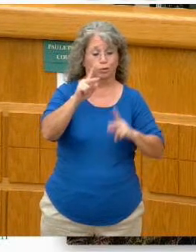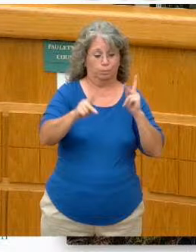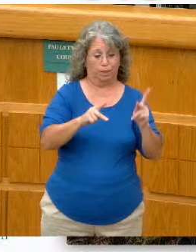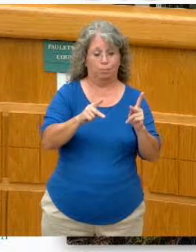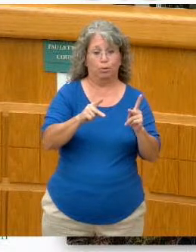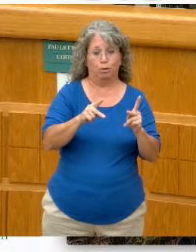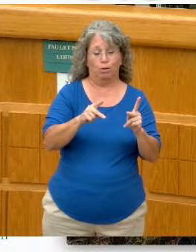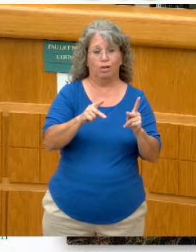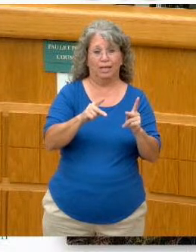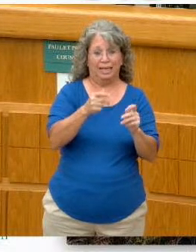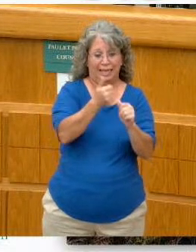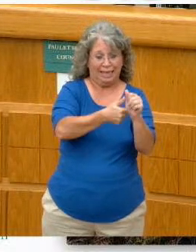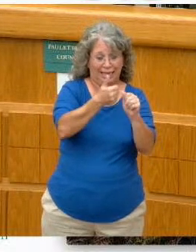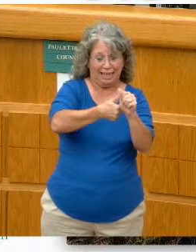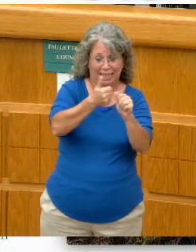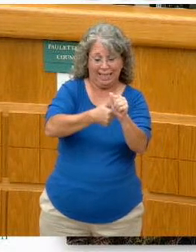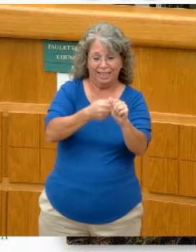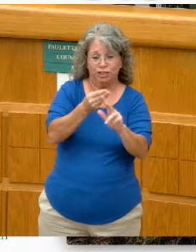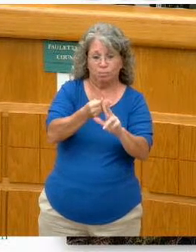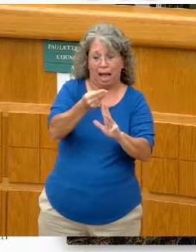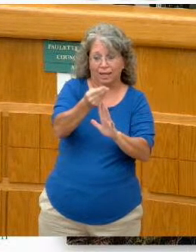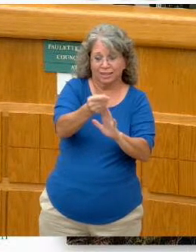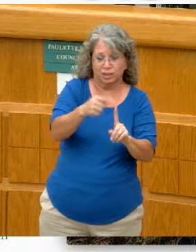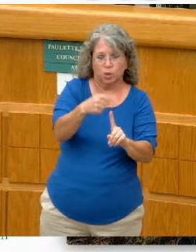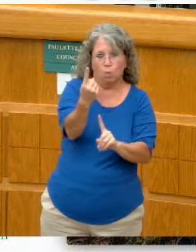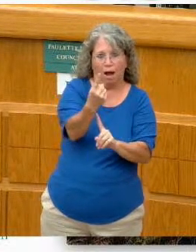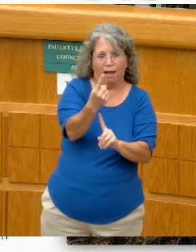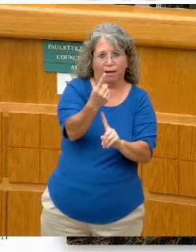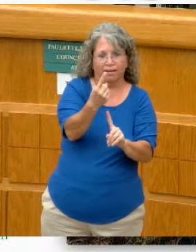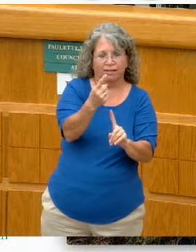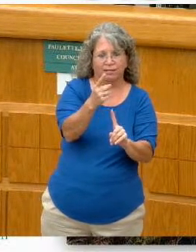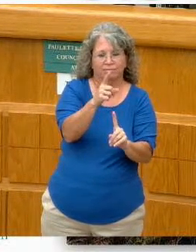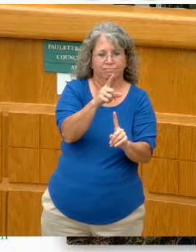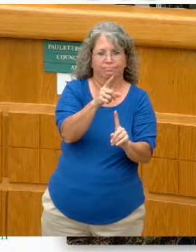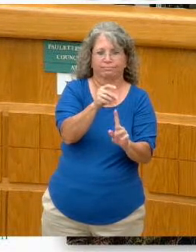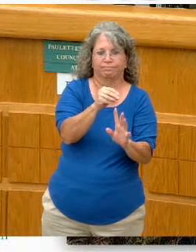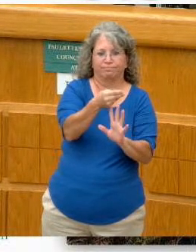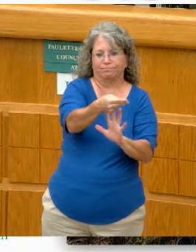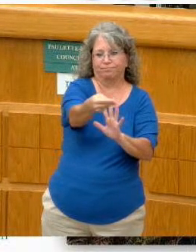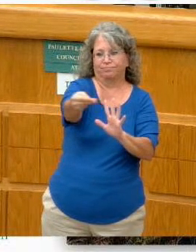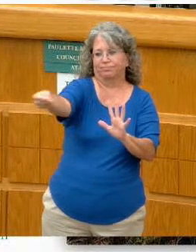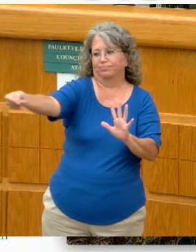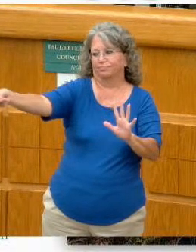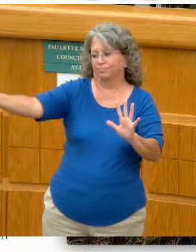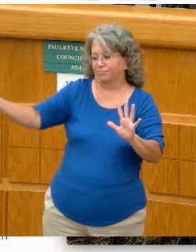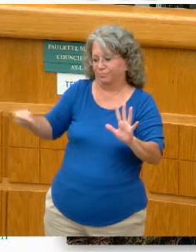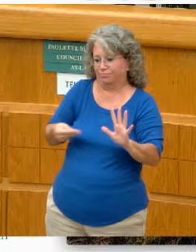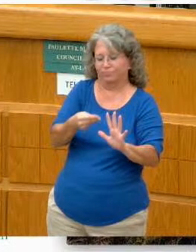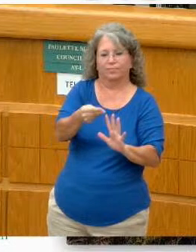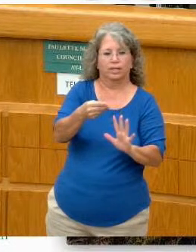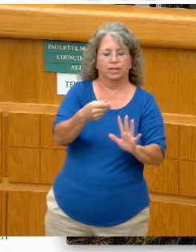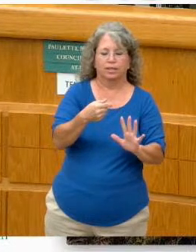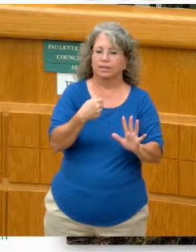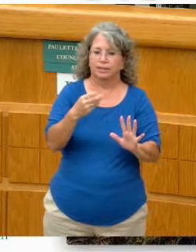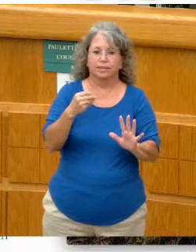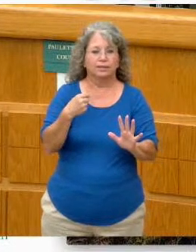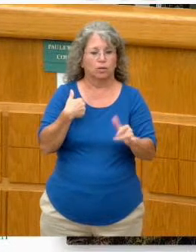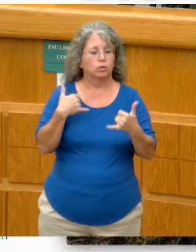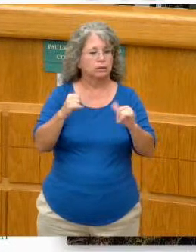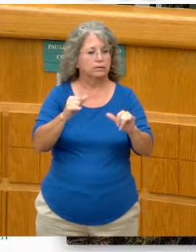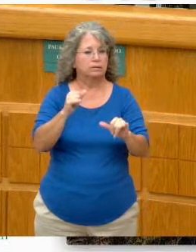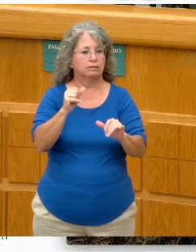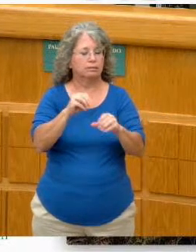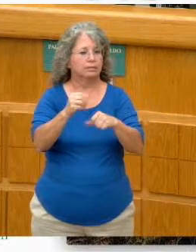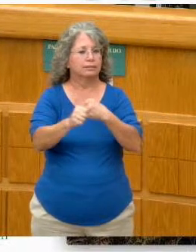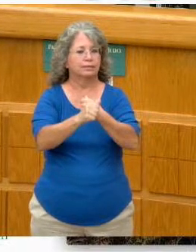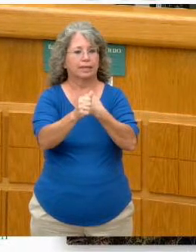can result in a lot more people getting infected. And so we're not out of the woods here by any means. And the fact that